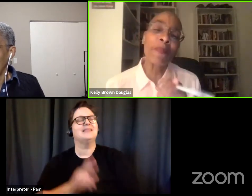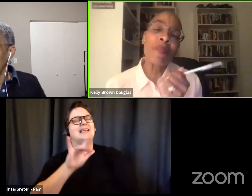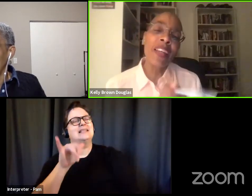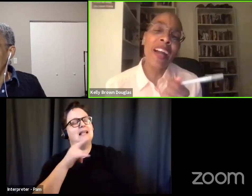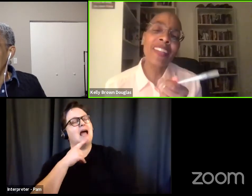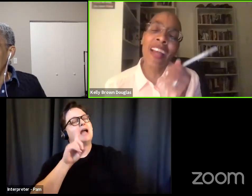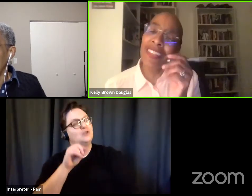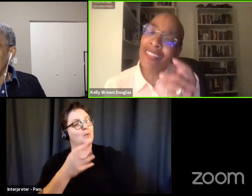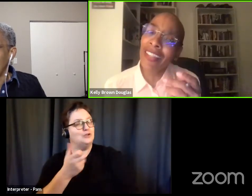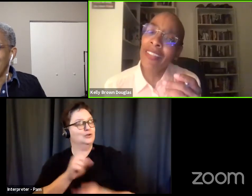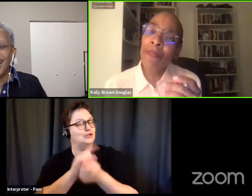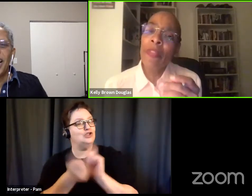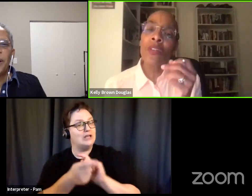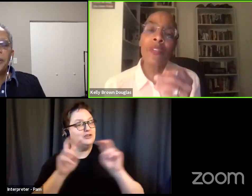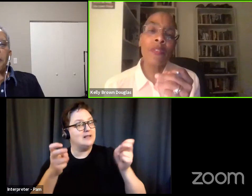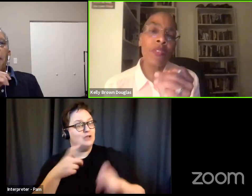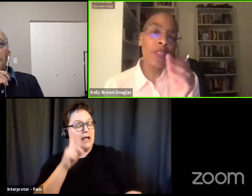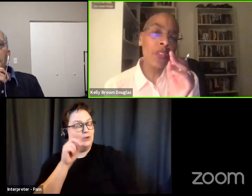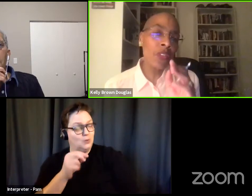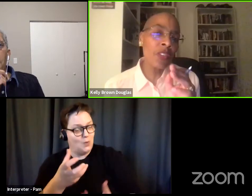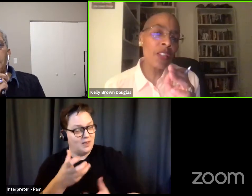subject, but I just,